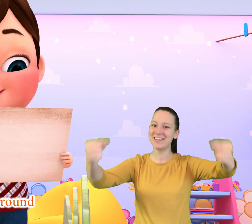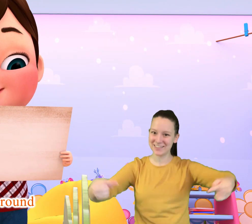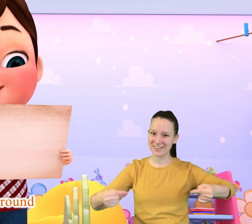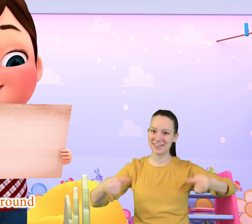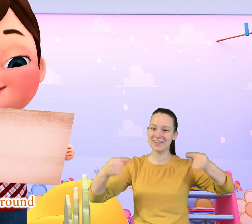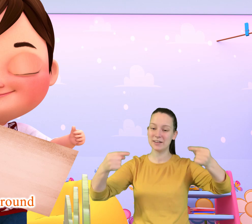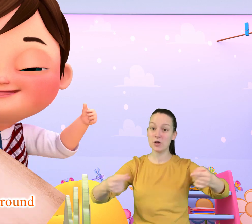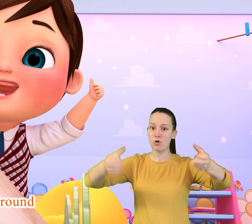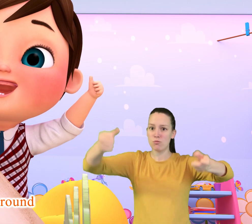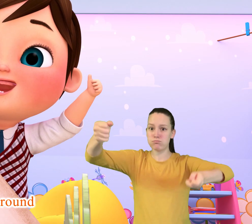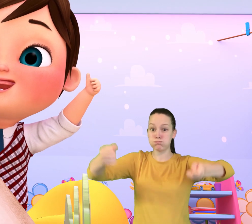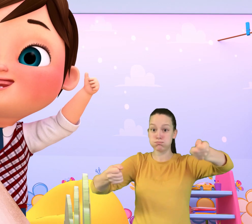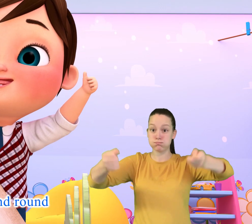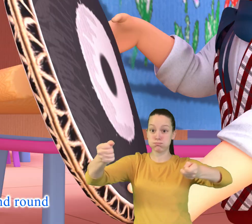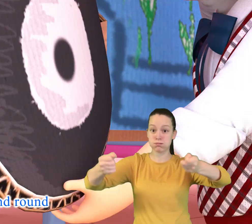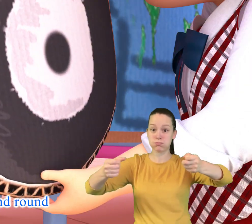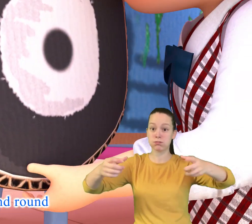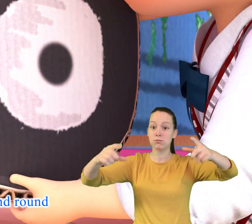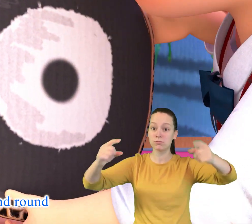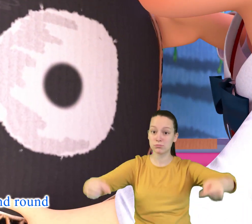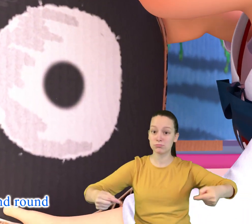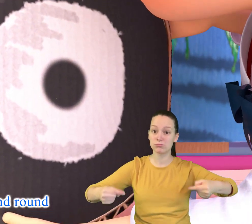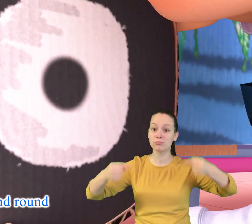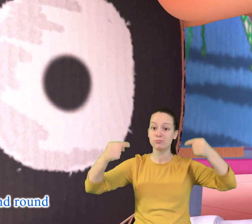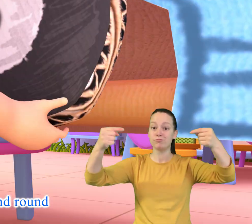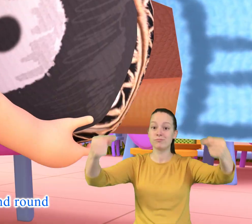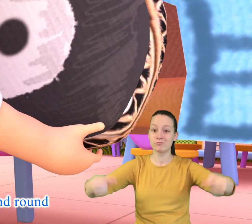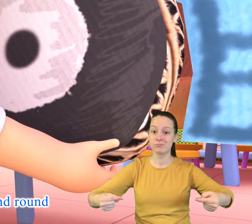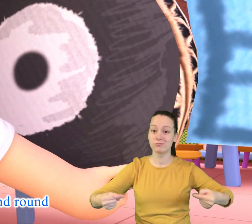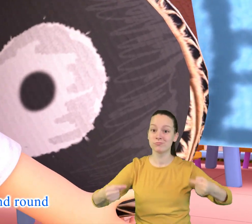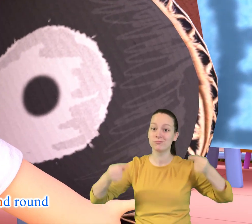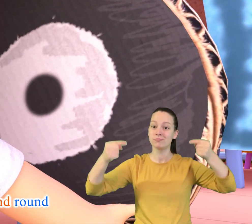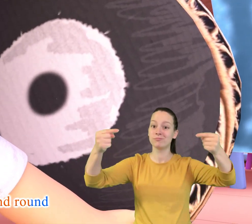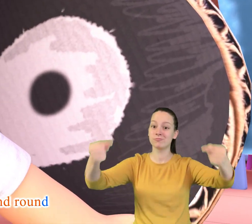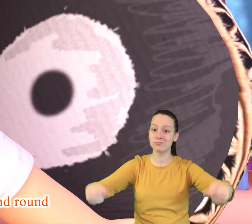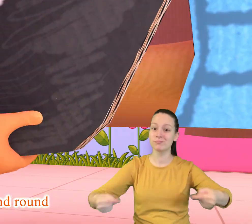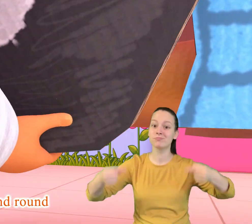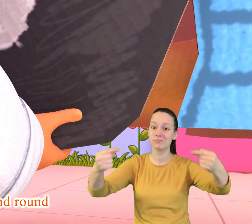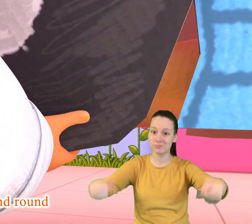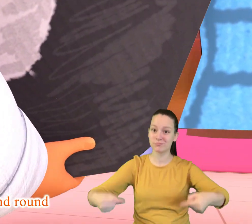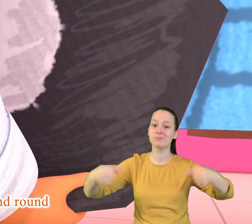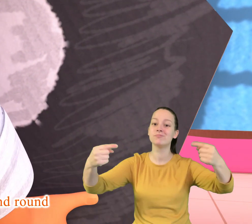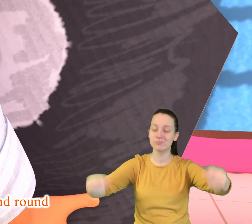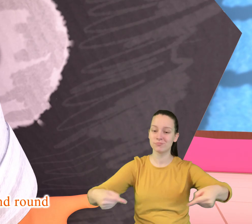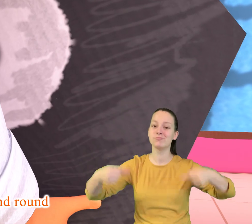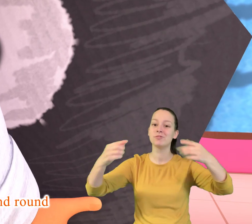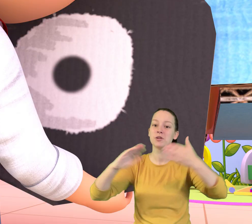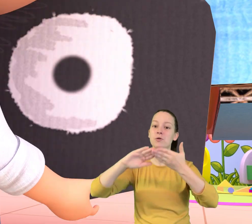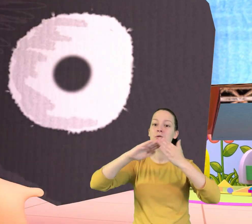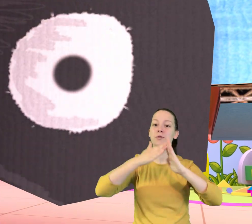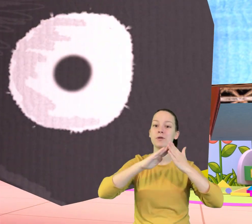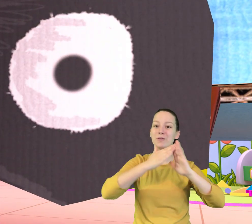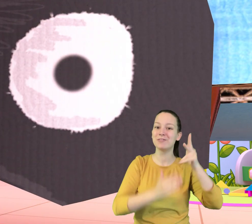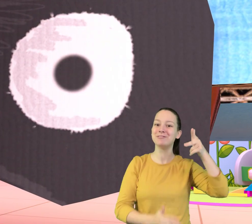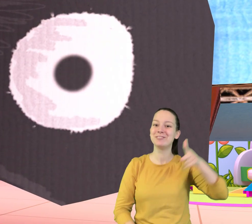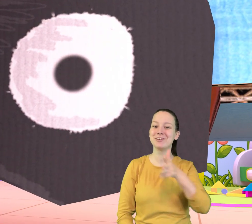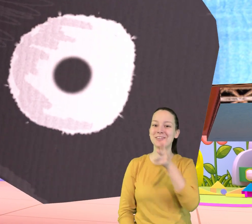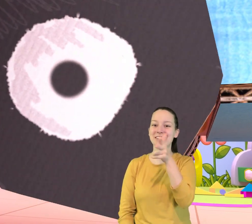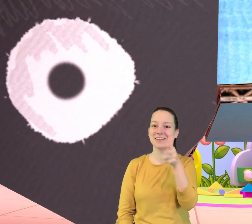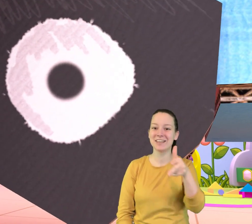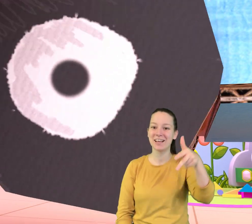round and round the wheels on the bus go round and round